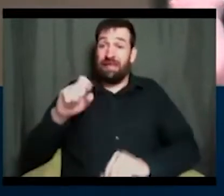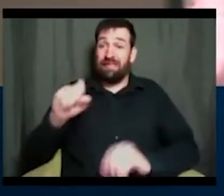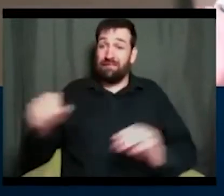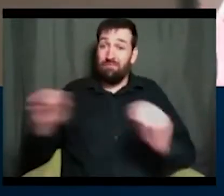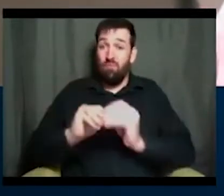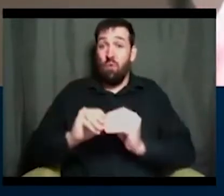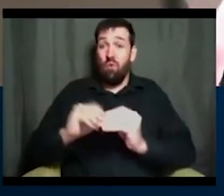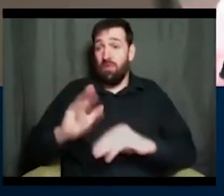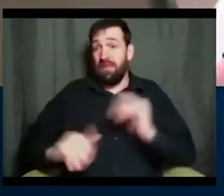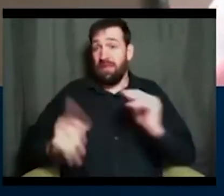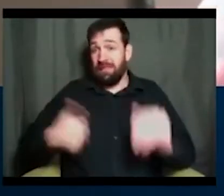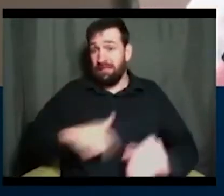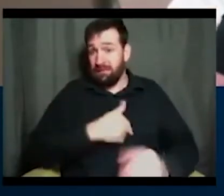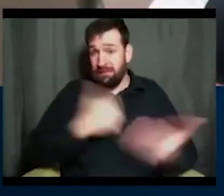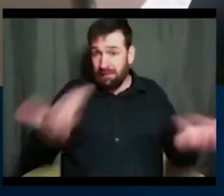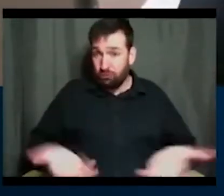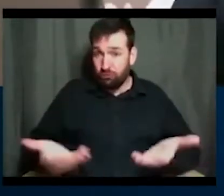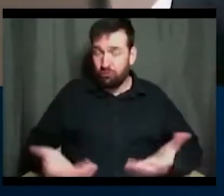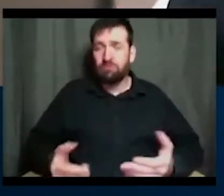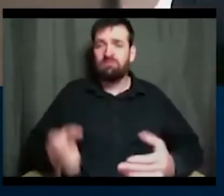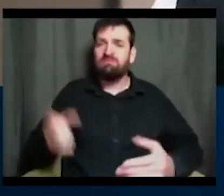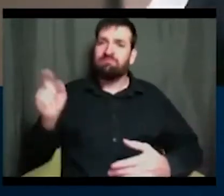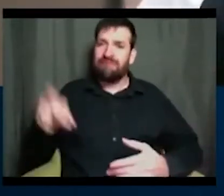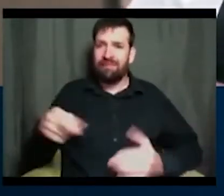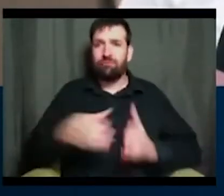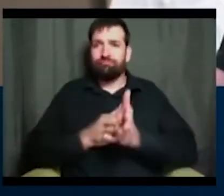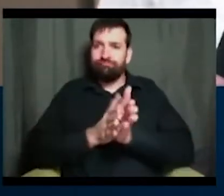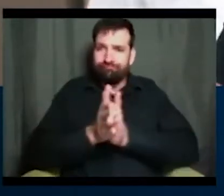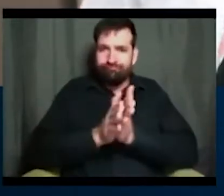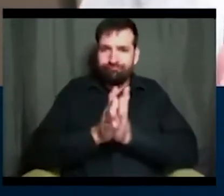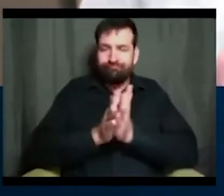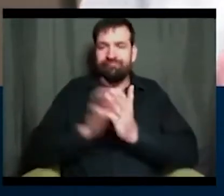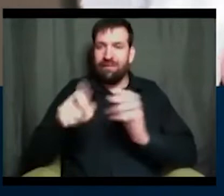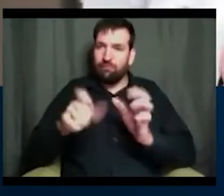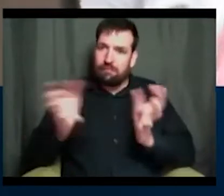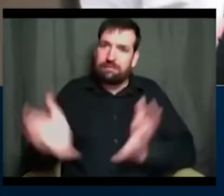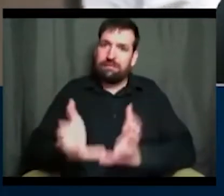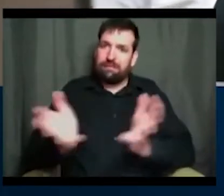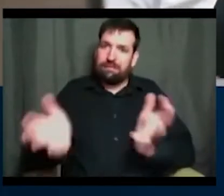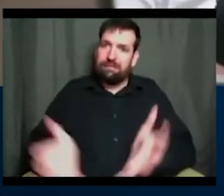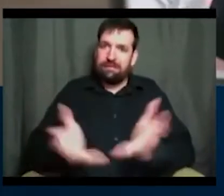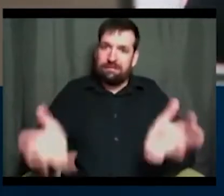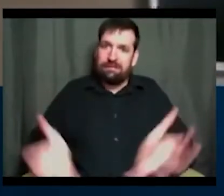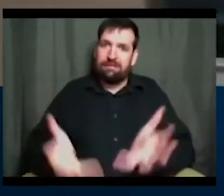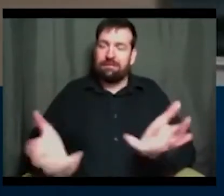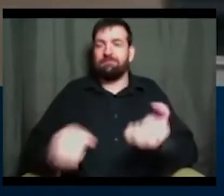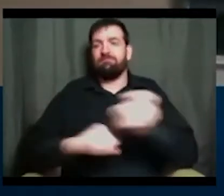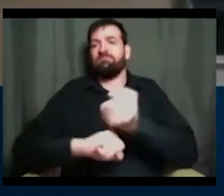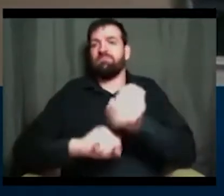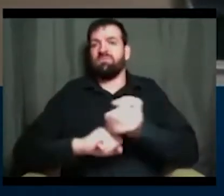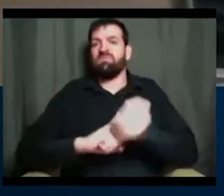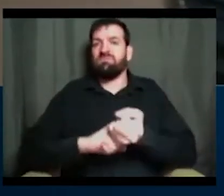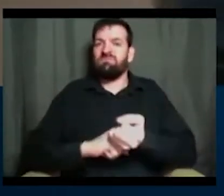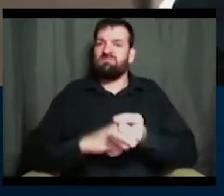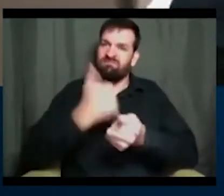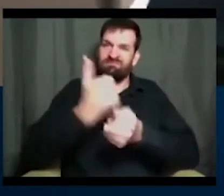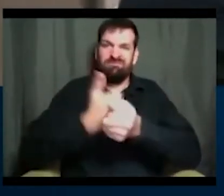So I think we got to buckle down. We got to keep trying to reinforce, all the pillars of infection